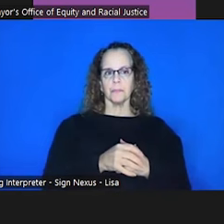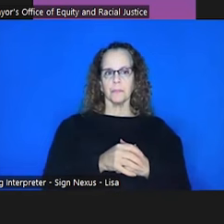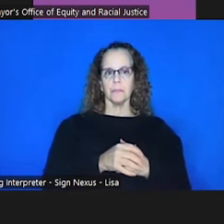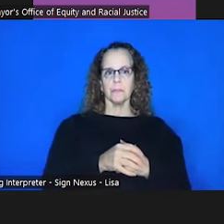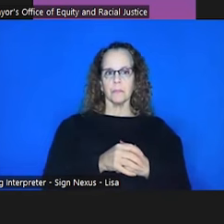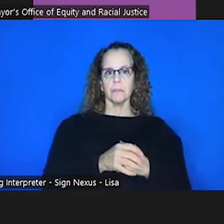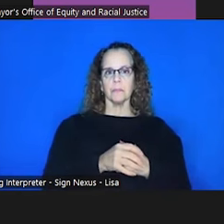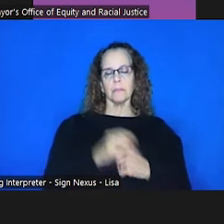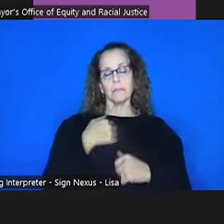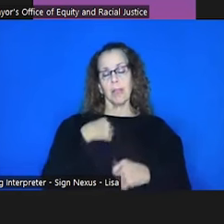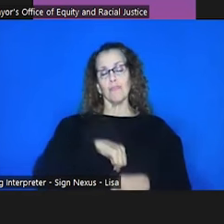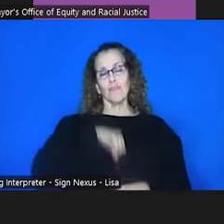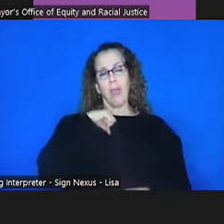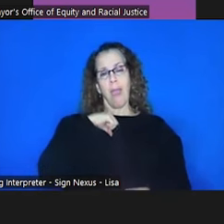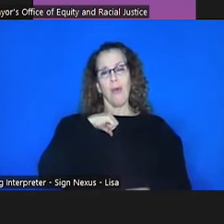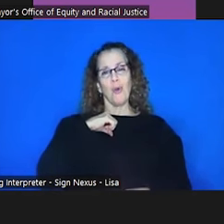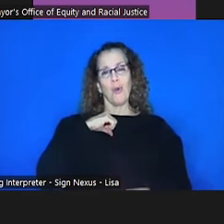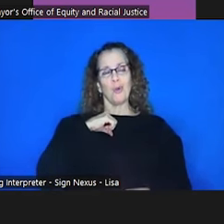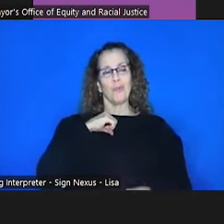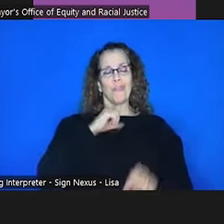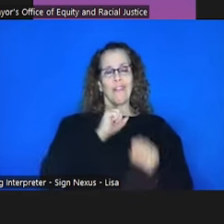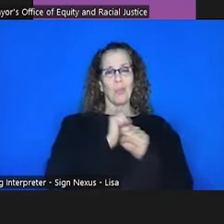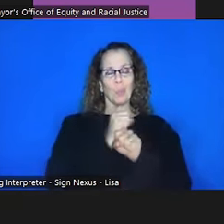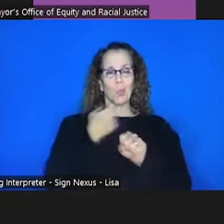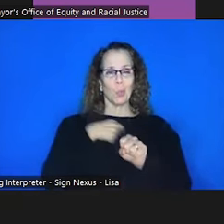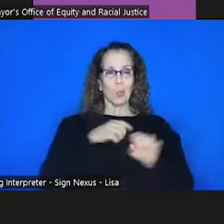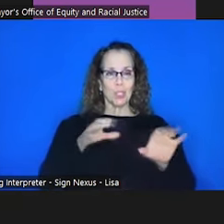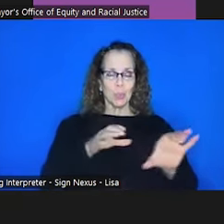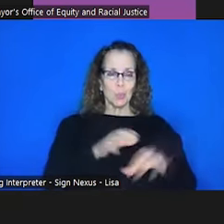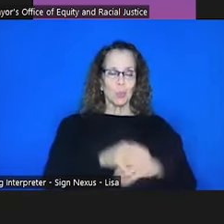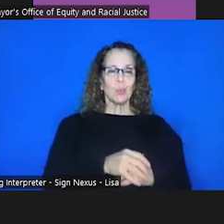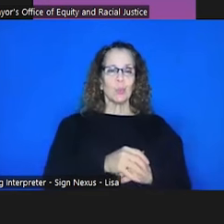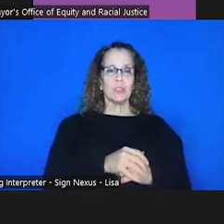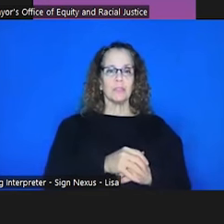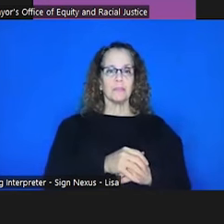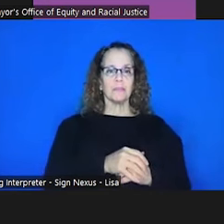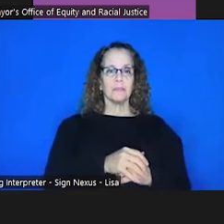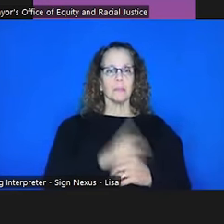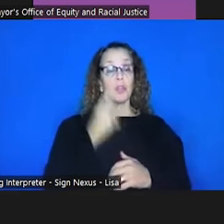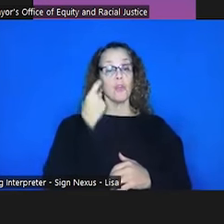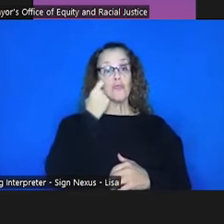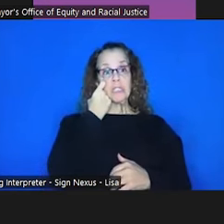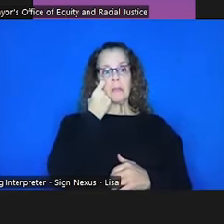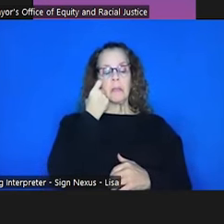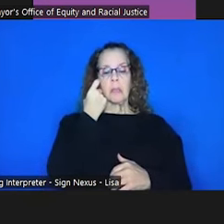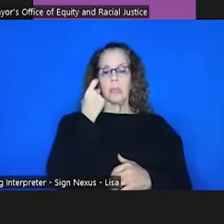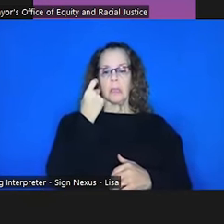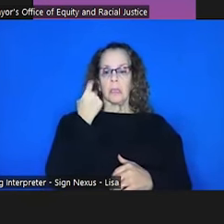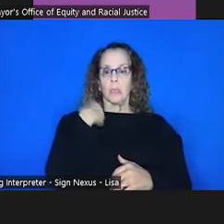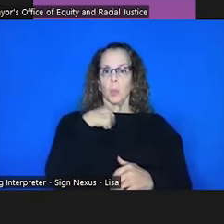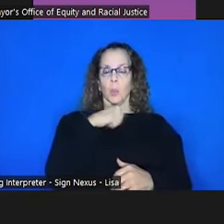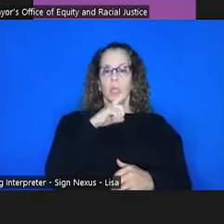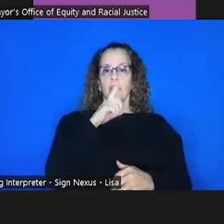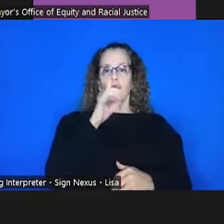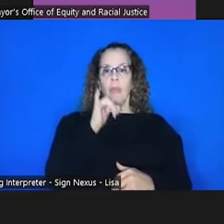So I'm really proud of the work that we do. And most recently, you know, we've really upped our commemoration of Trans